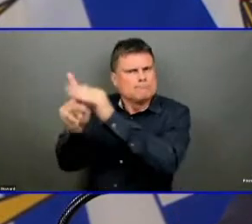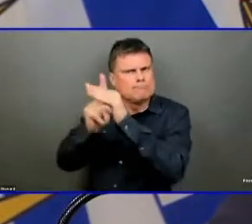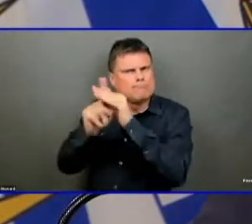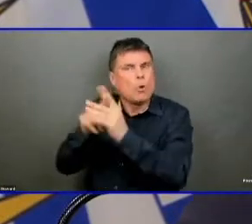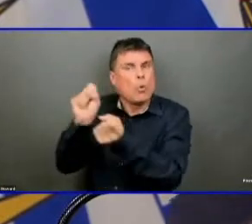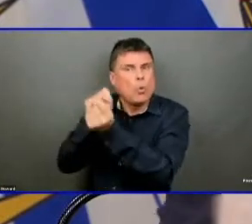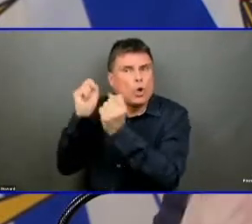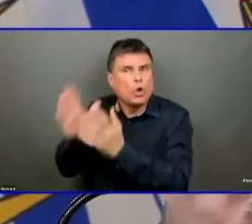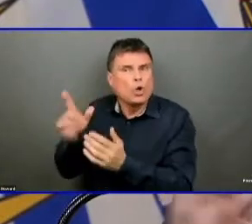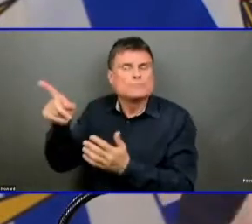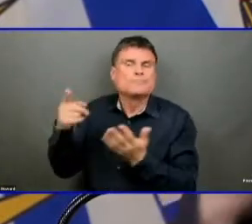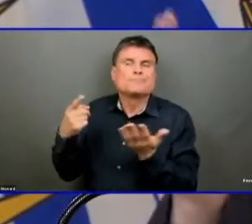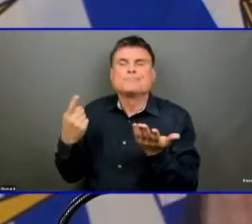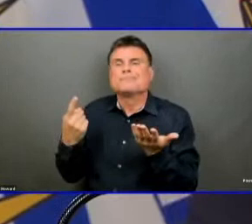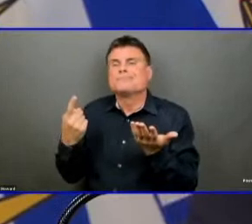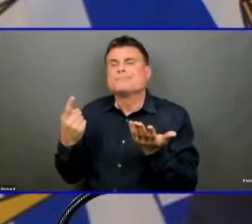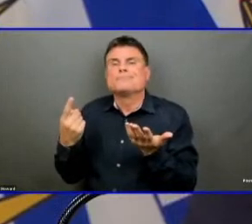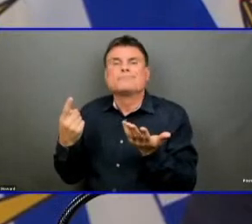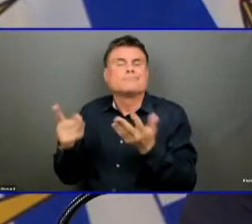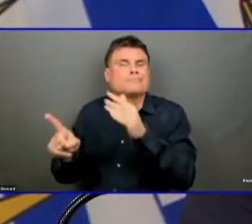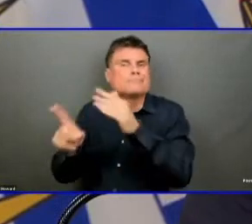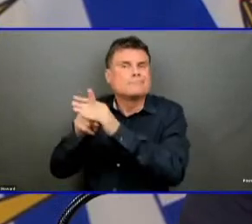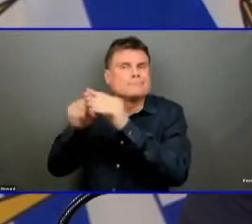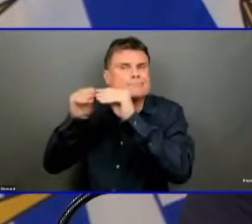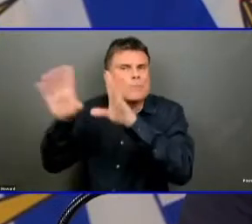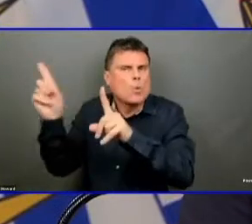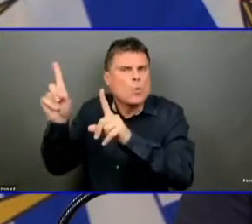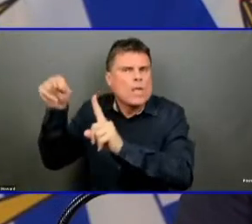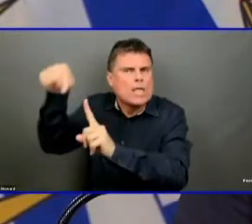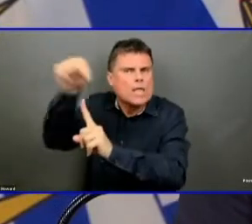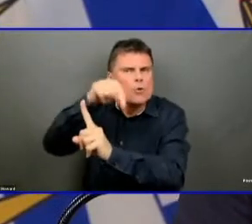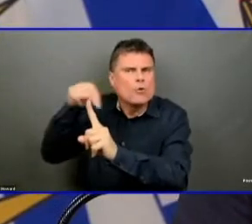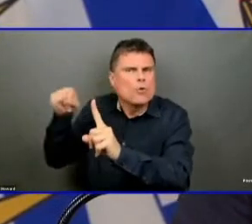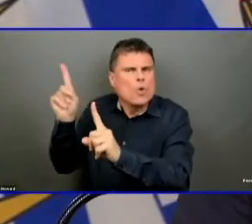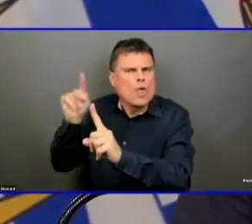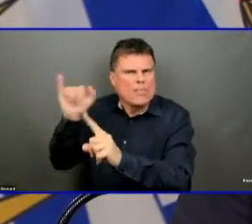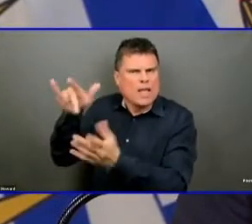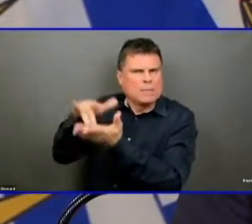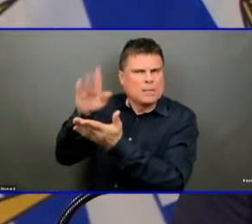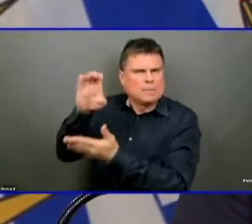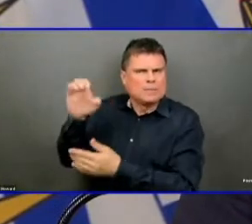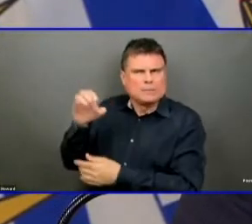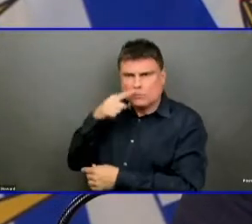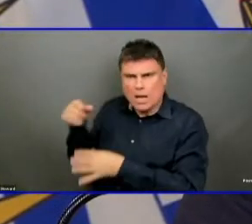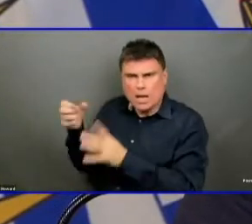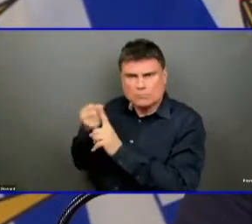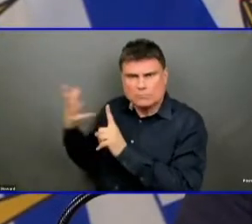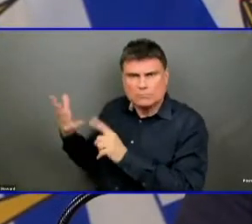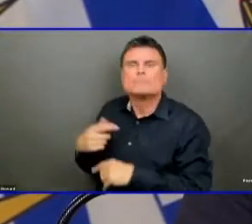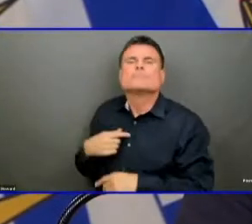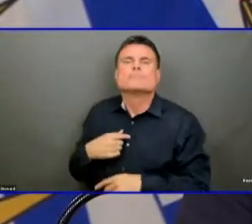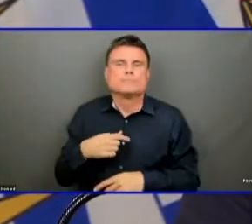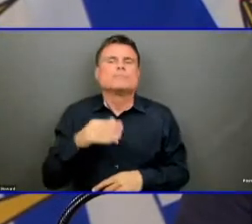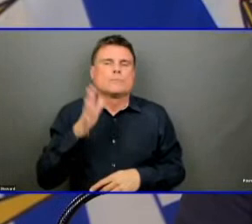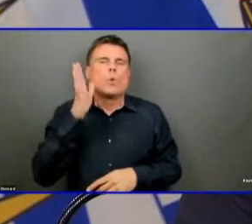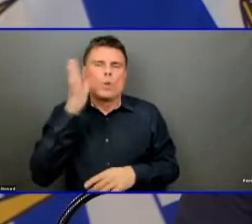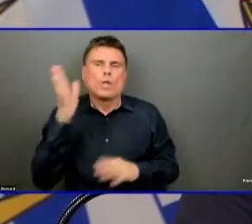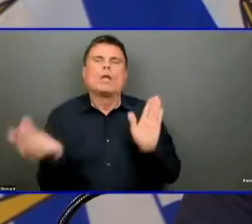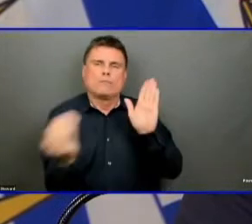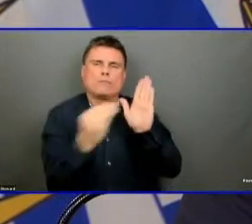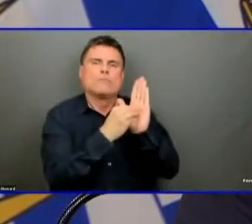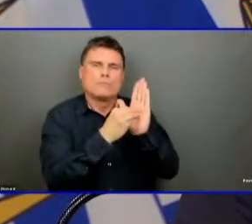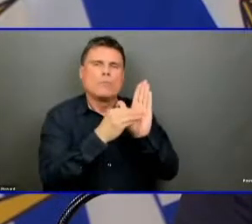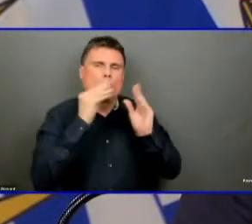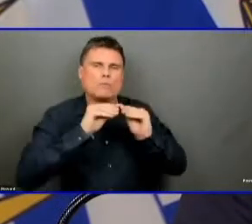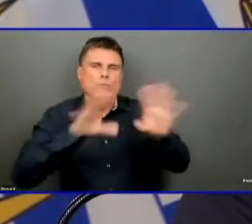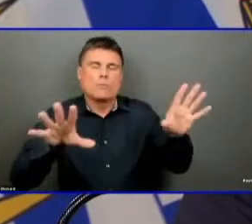opportunity to discuss some of it earlier. And it really is a question of the data that we had. So the